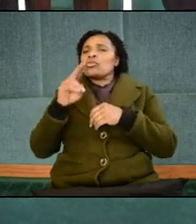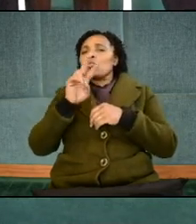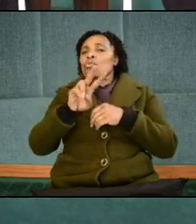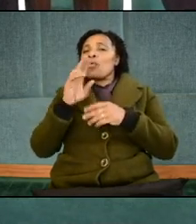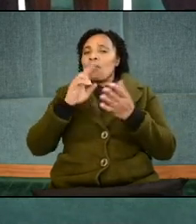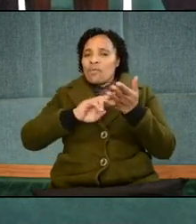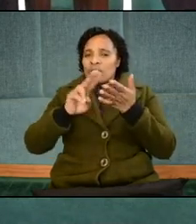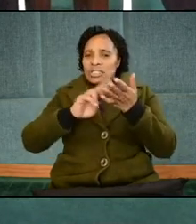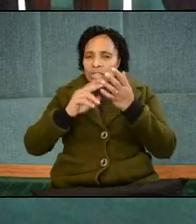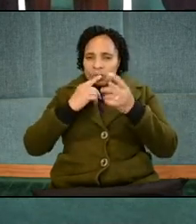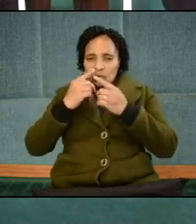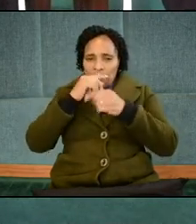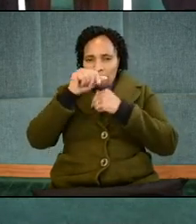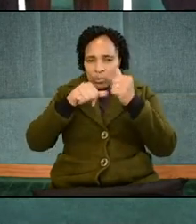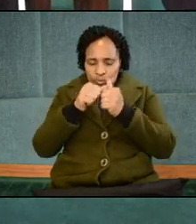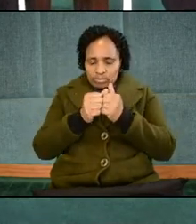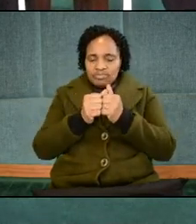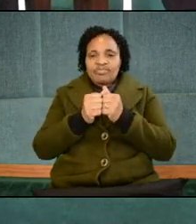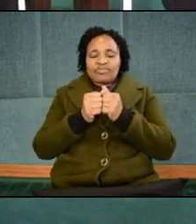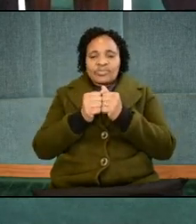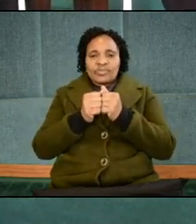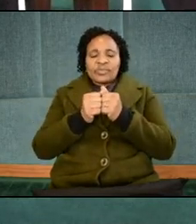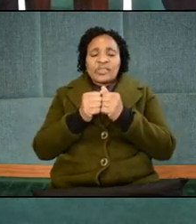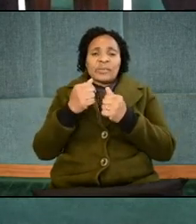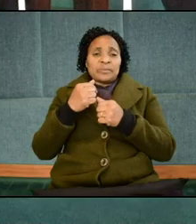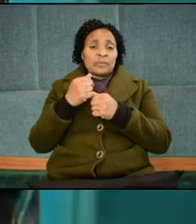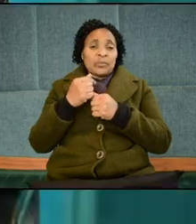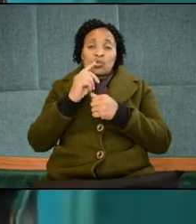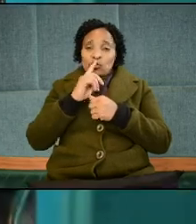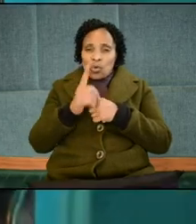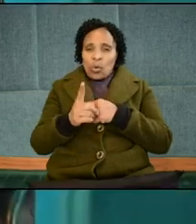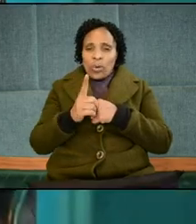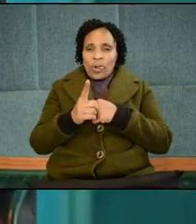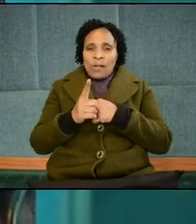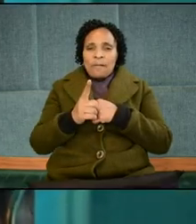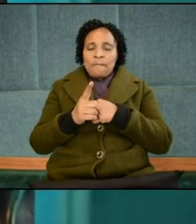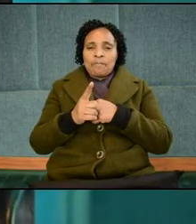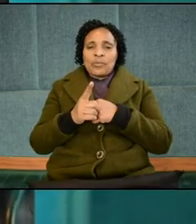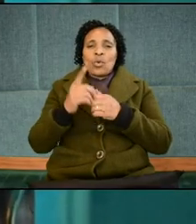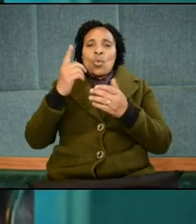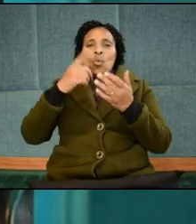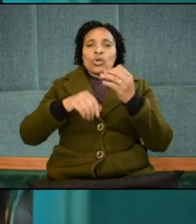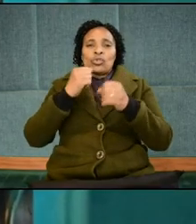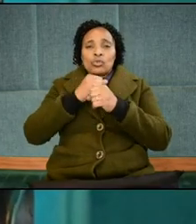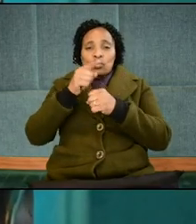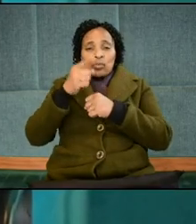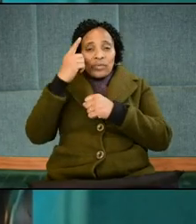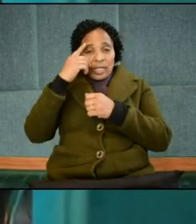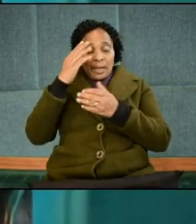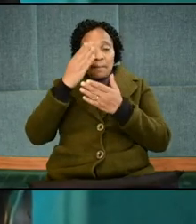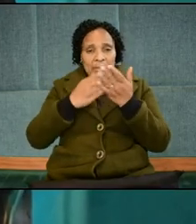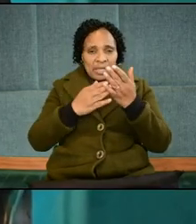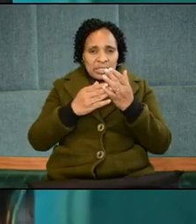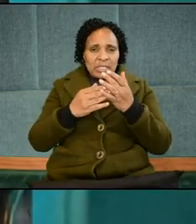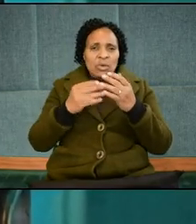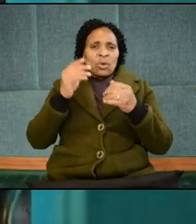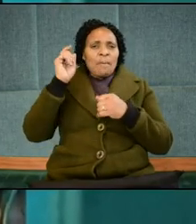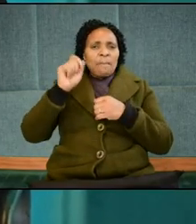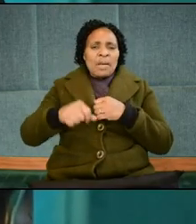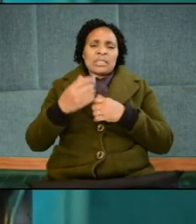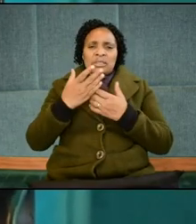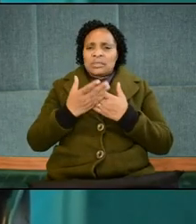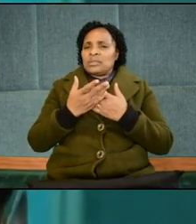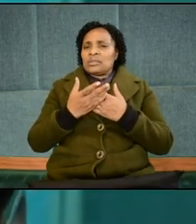verses talk about. What do you think? Okay, so on the "What Do You Think" part, we're supposed to